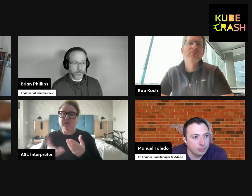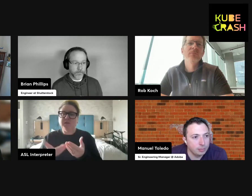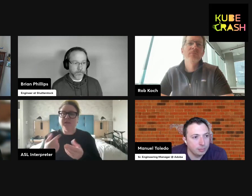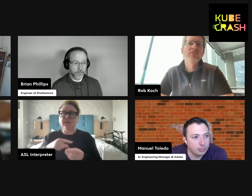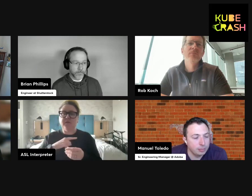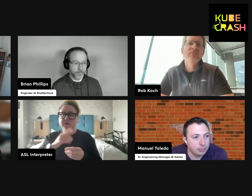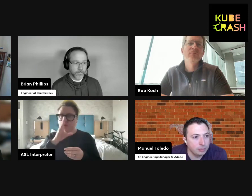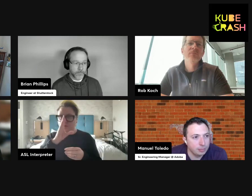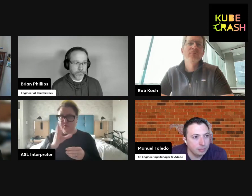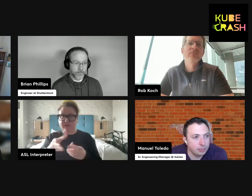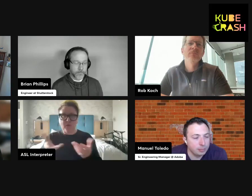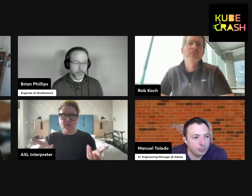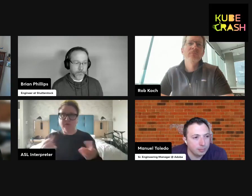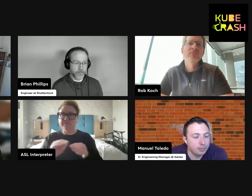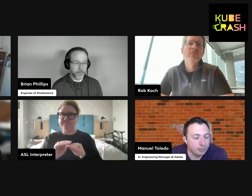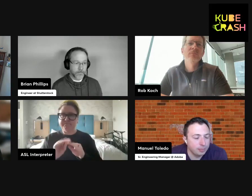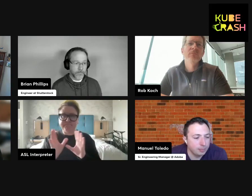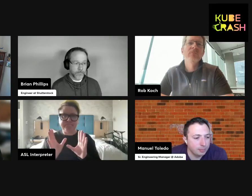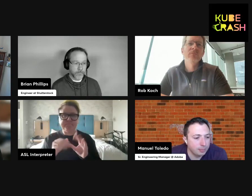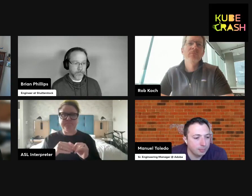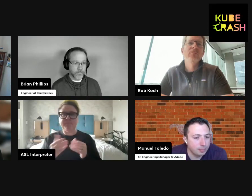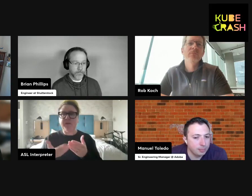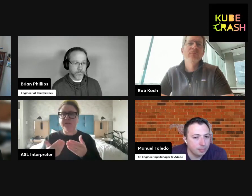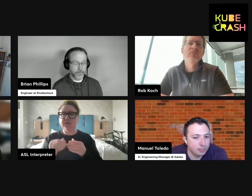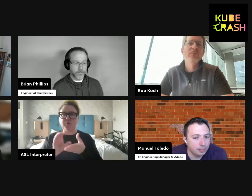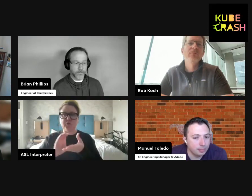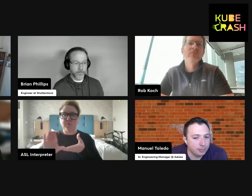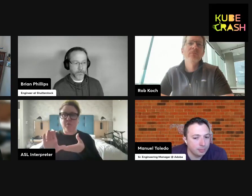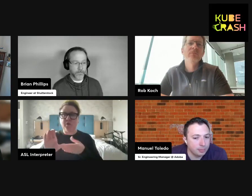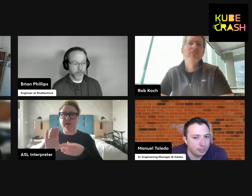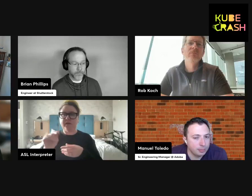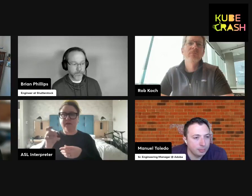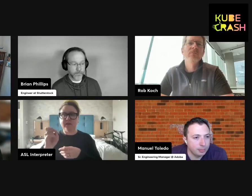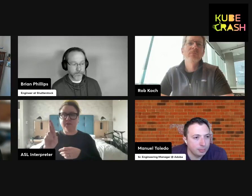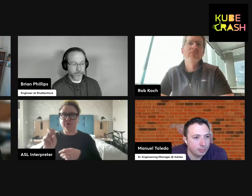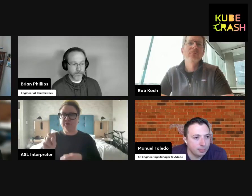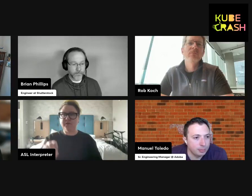straightforward, and most efficient for us to deploy into existing clusters.